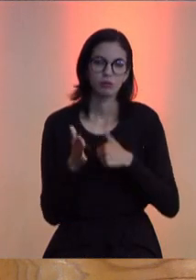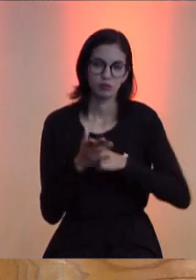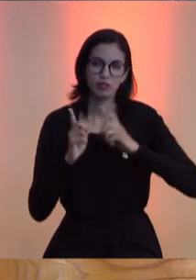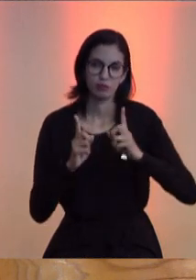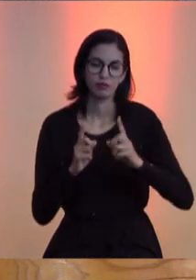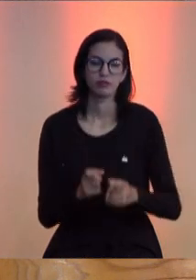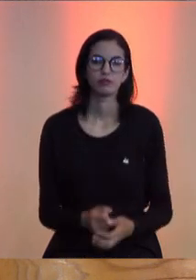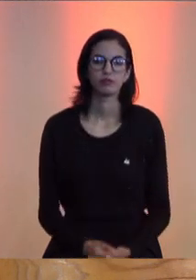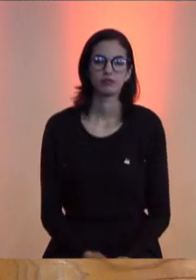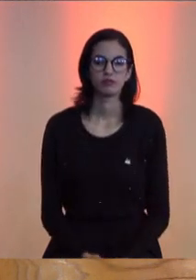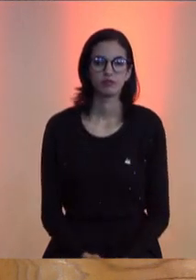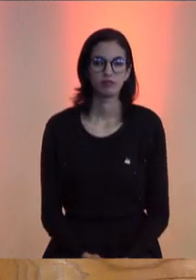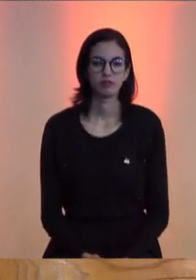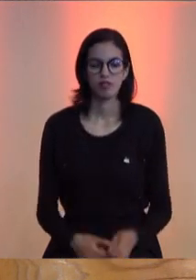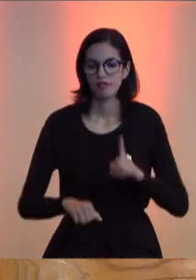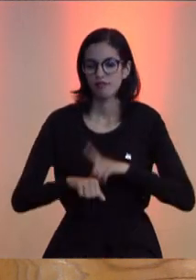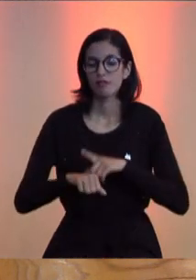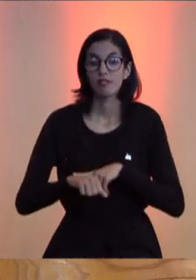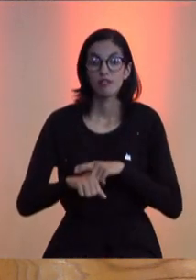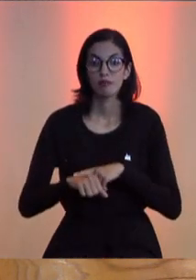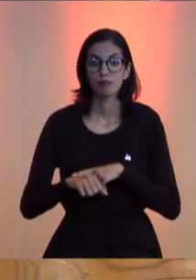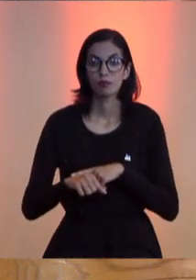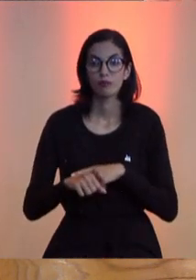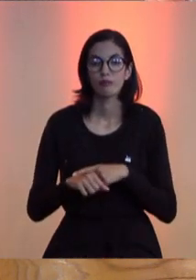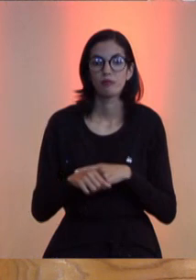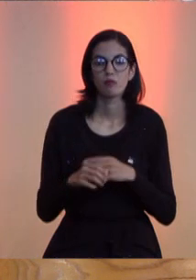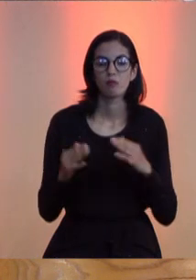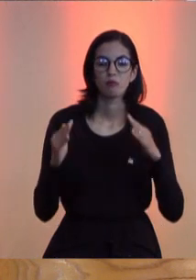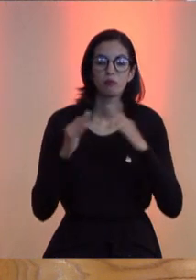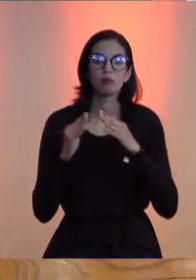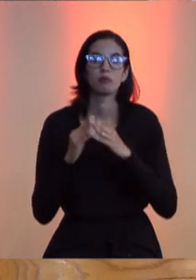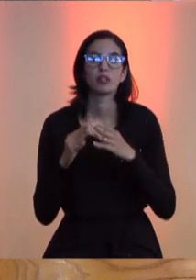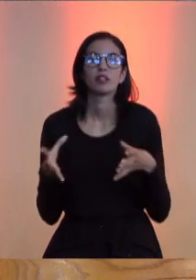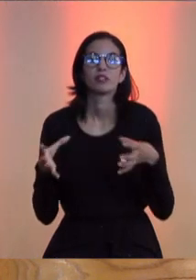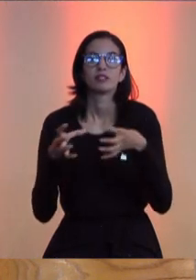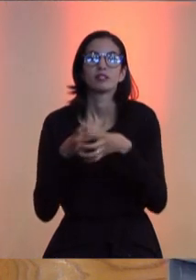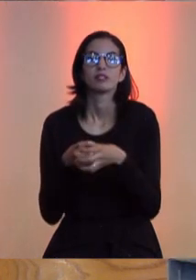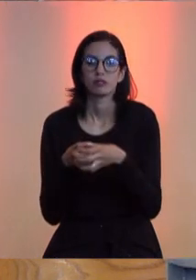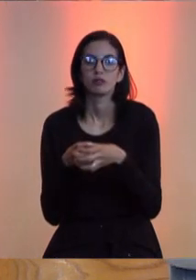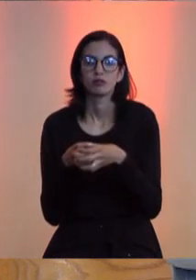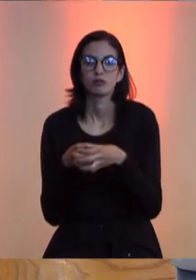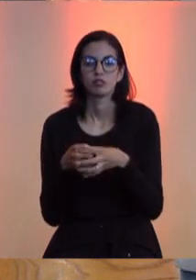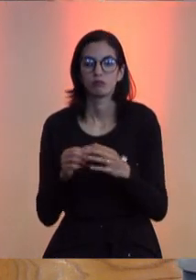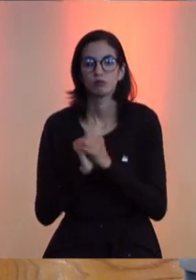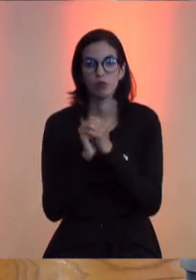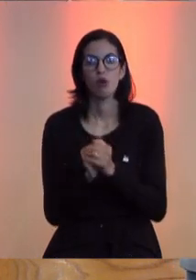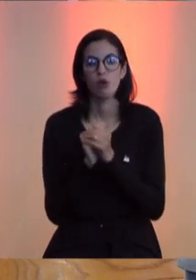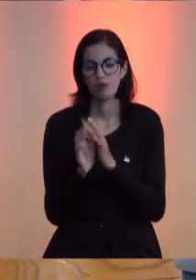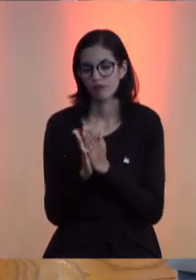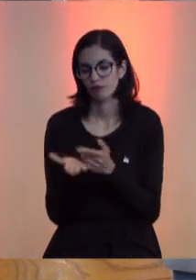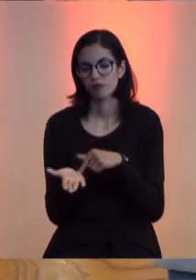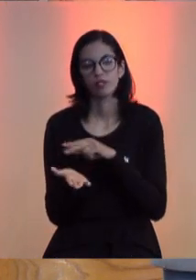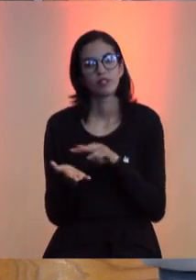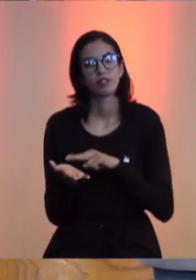worship in our homes. No tenemos tiempo para el culto. We don't even read the Bible. Ni siquiera oramos la Biblia. We are